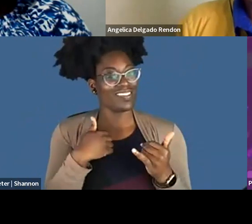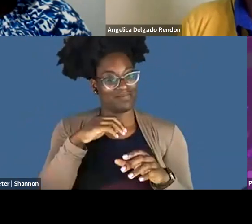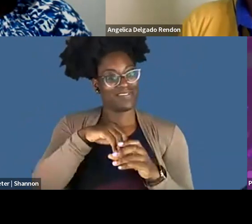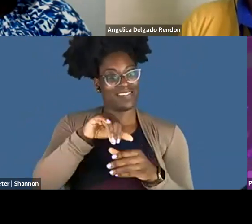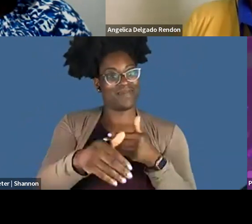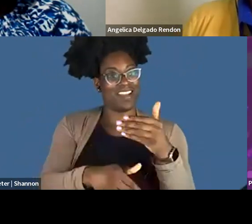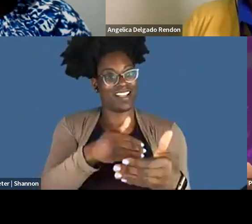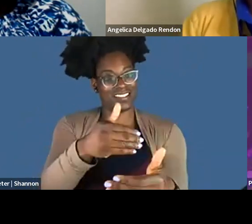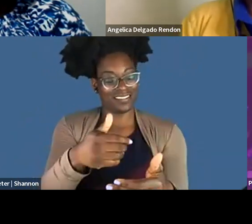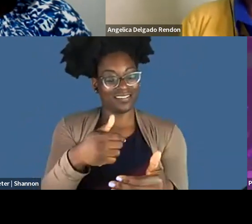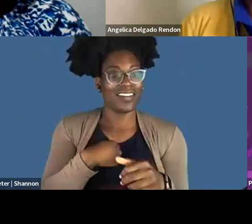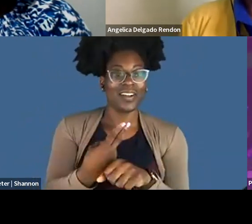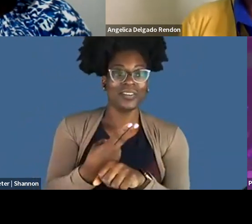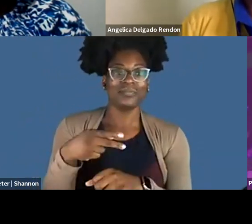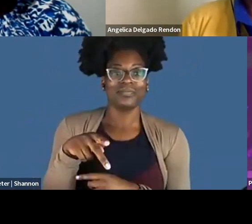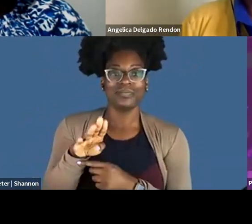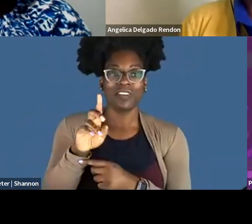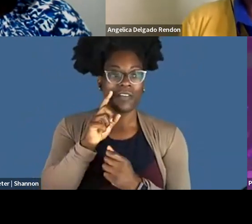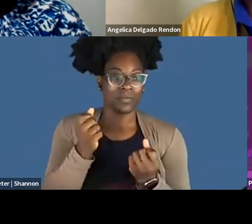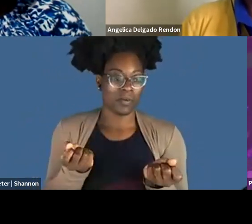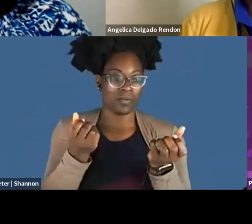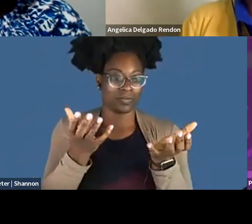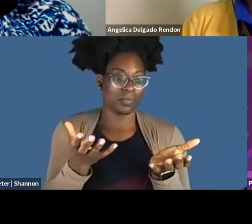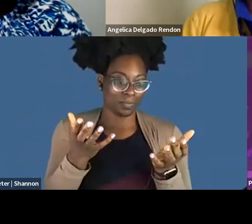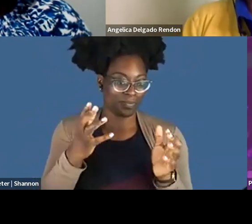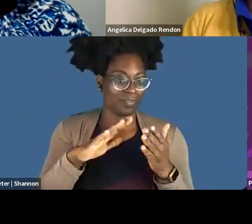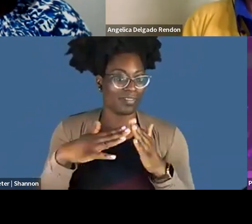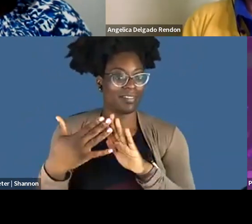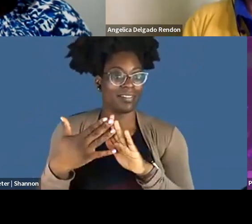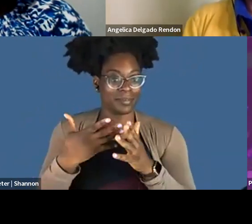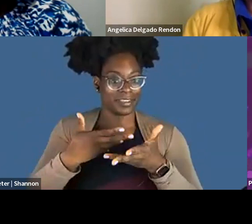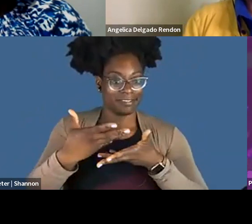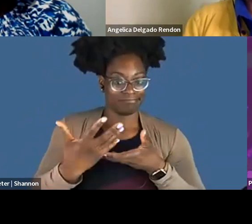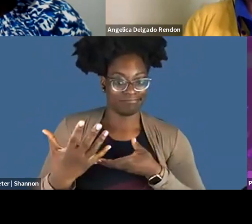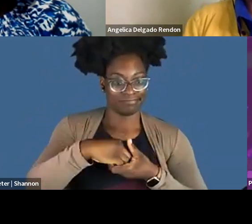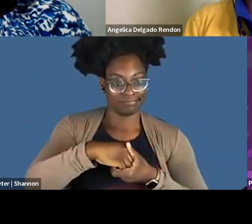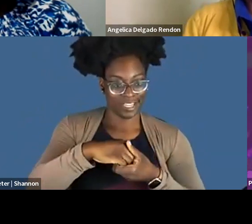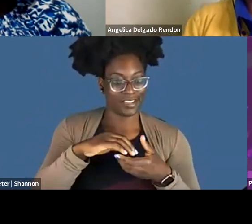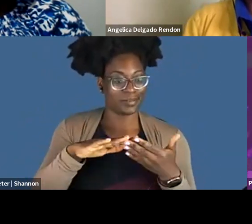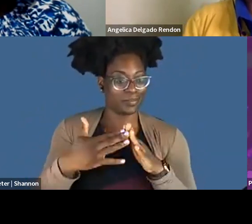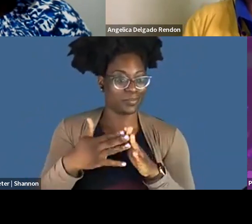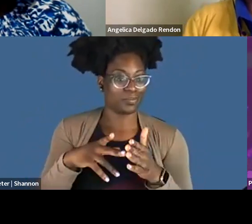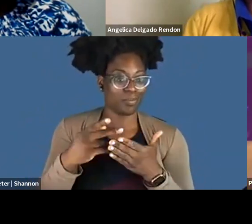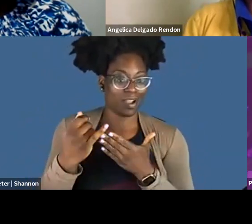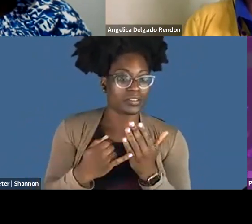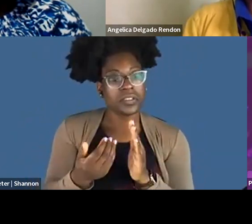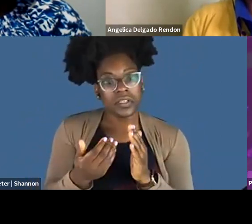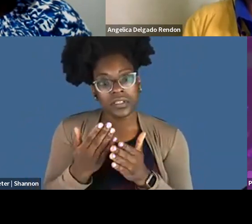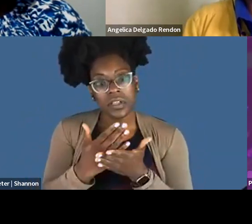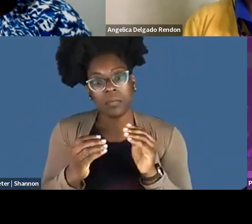for multiple community engaged research projects. Some of them are new, some of them